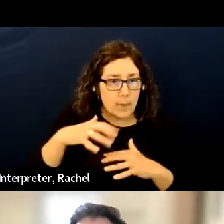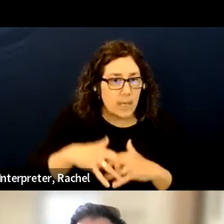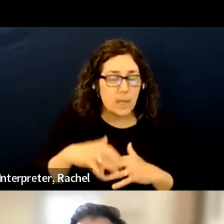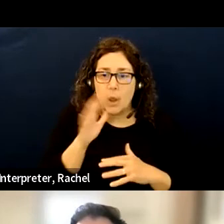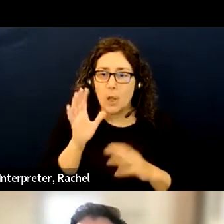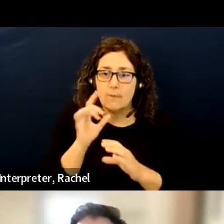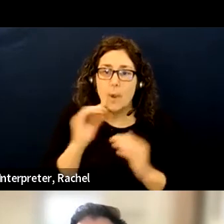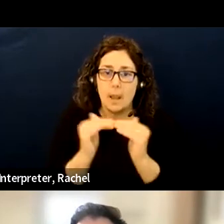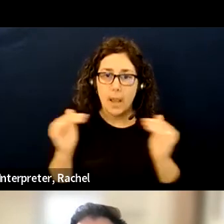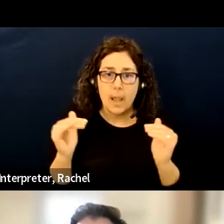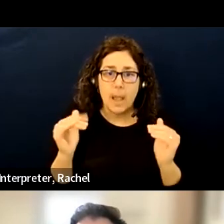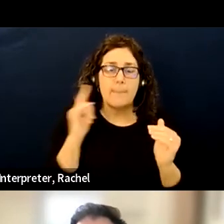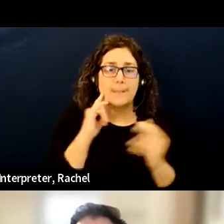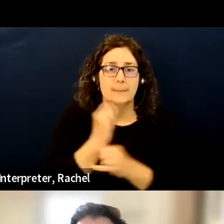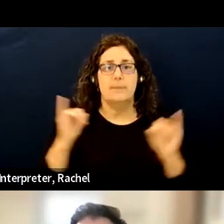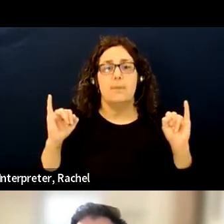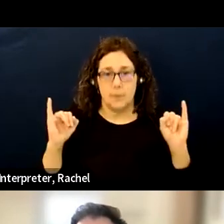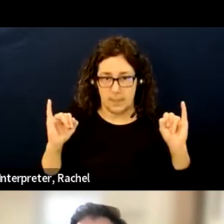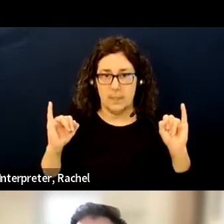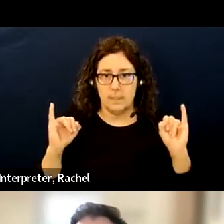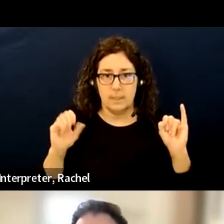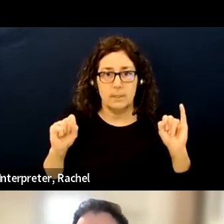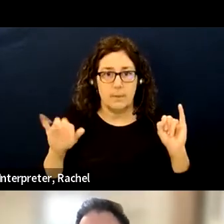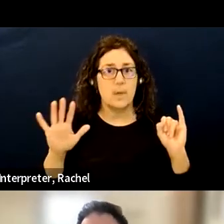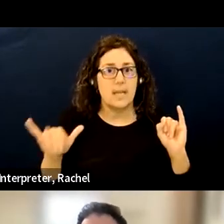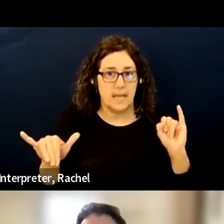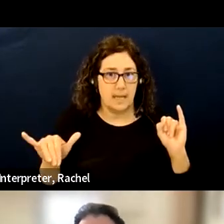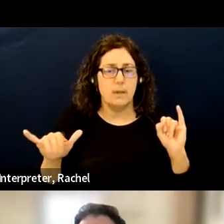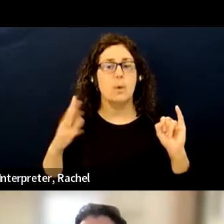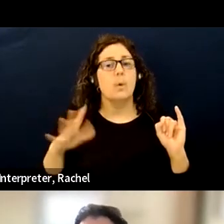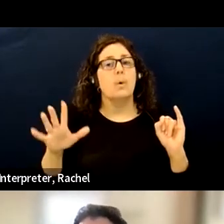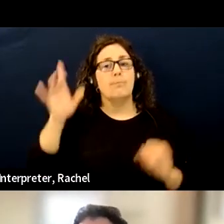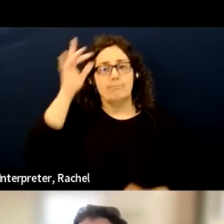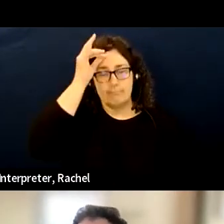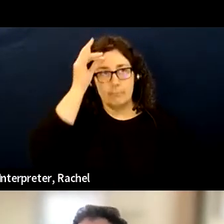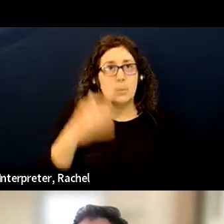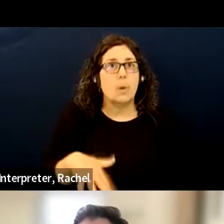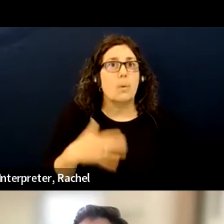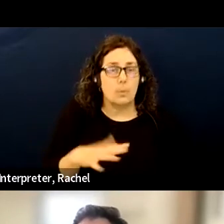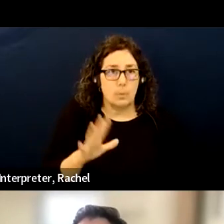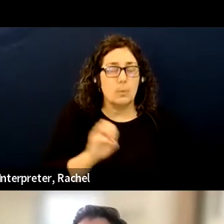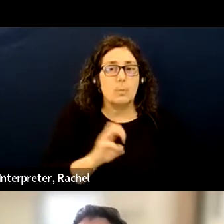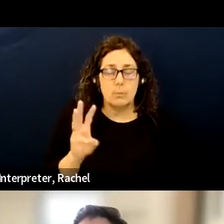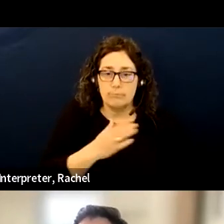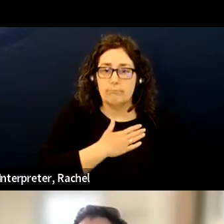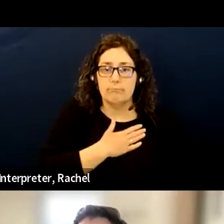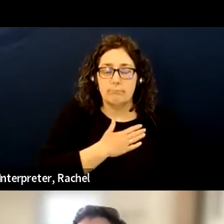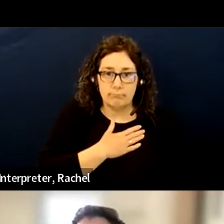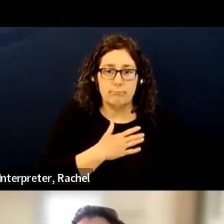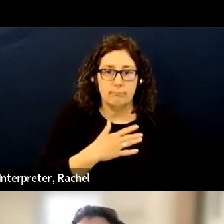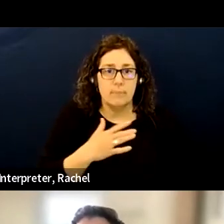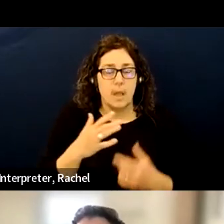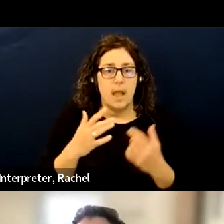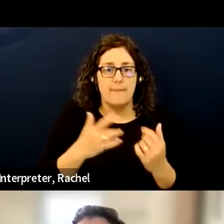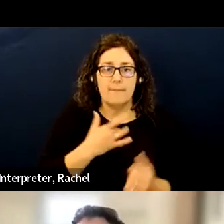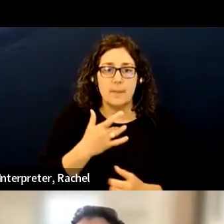equity, but seeking sovereignty. And that really, really resonated for me because, as something that